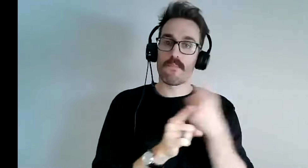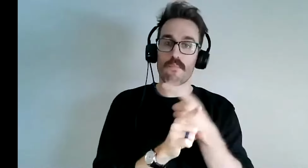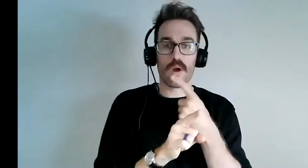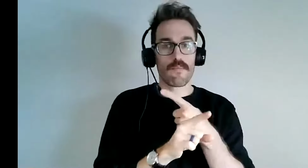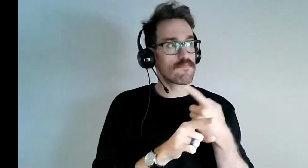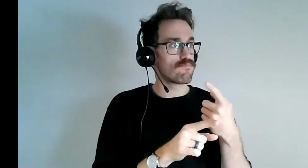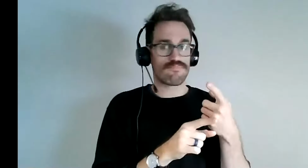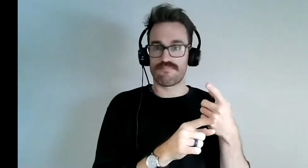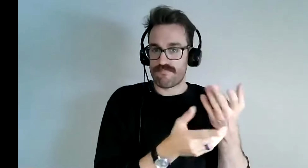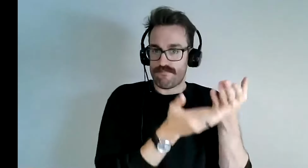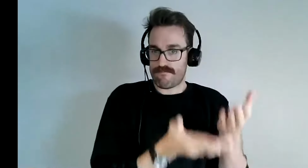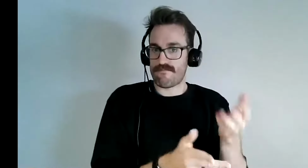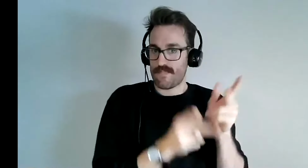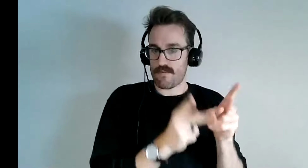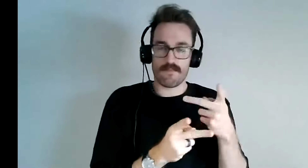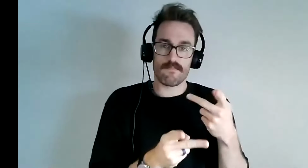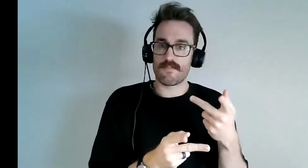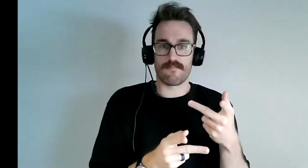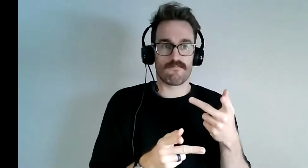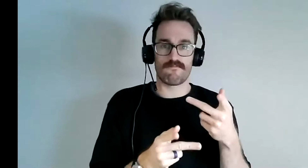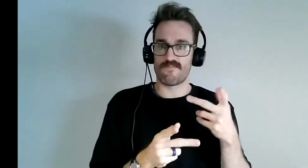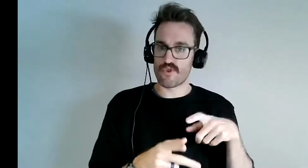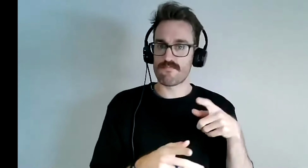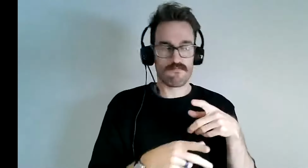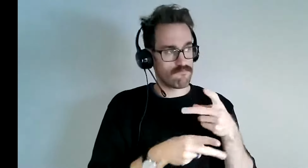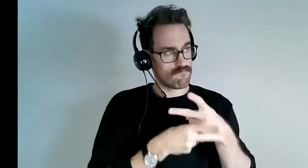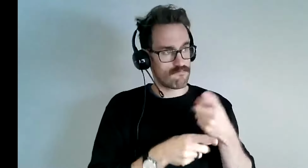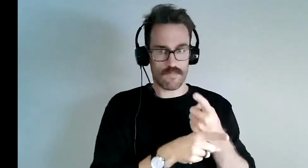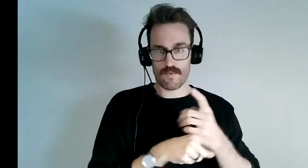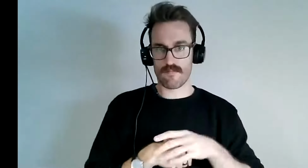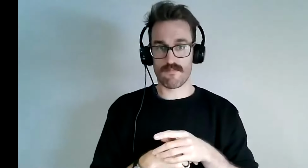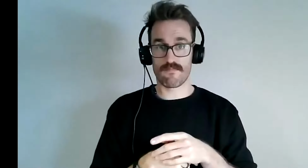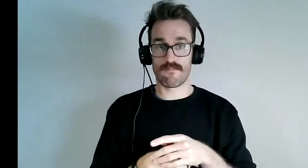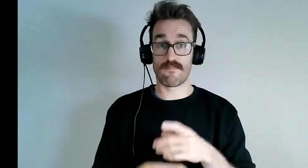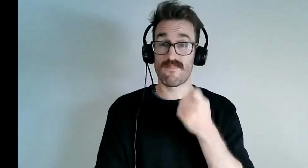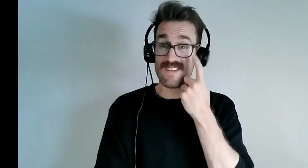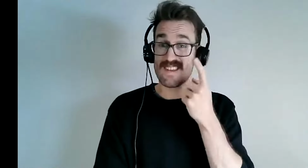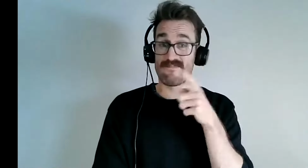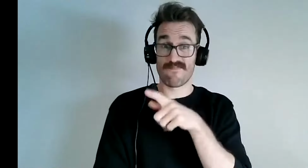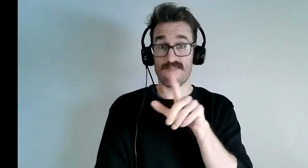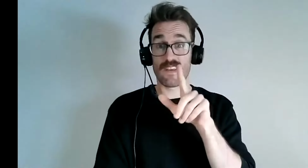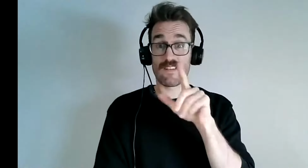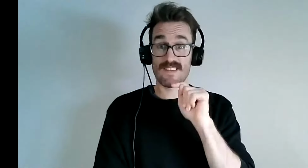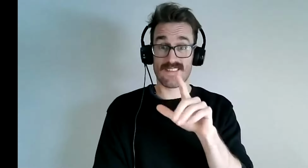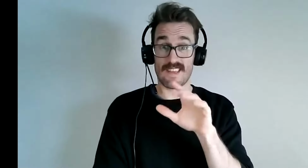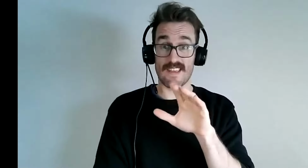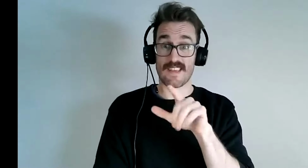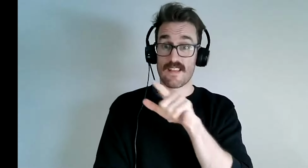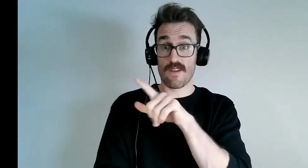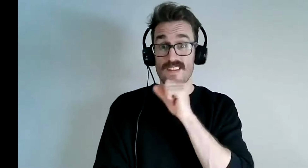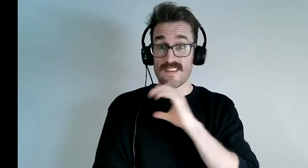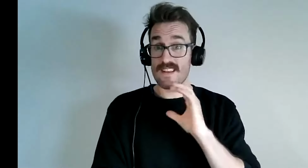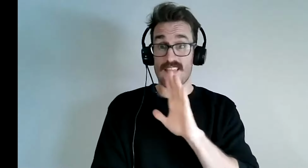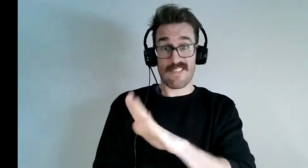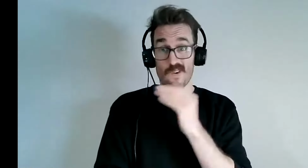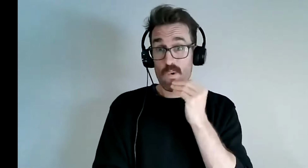the way, just a quick comment on that. Those people, that is the home long-term cares are the home of those older people. And